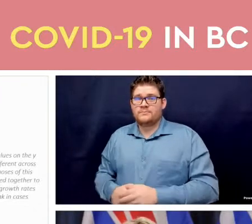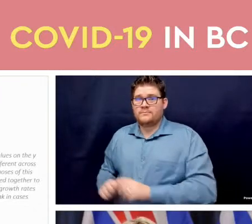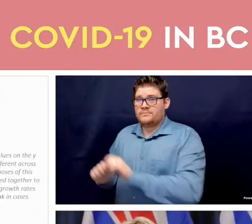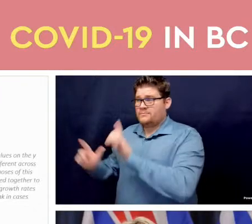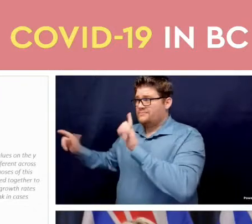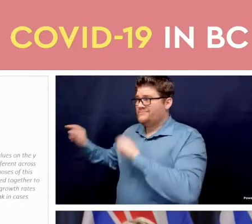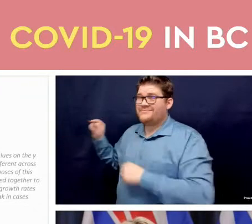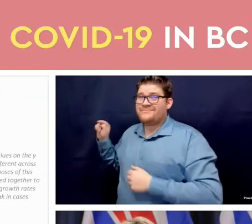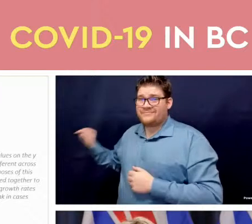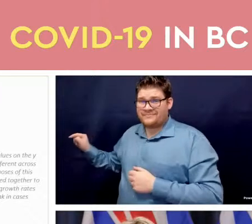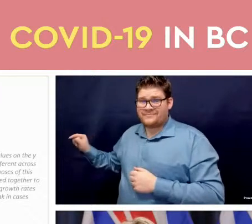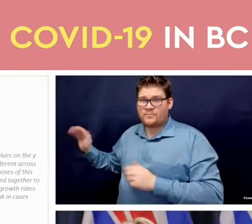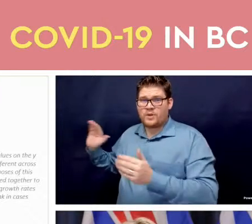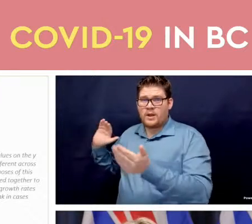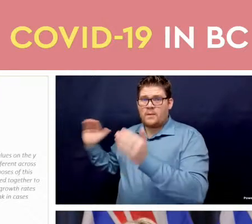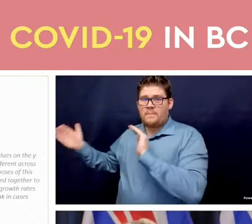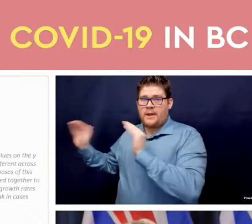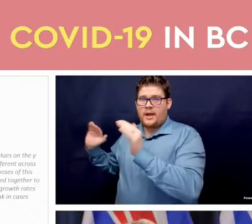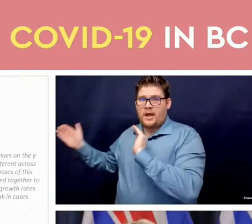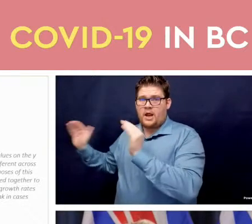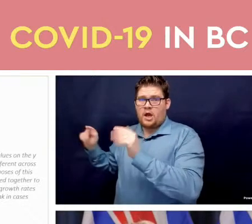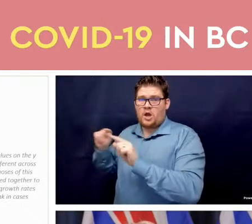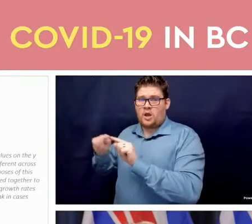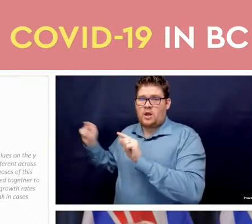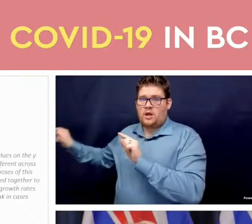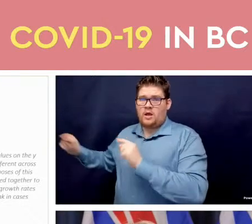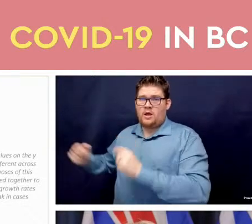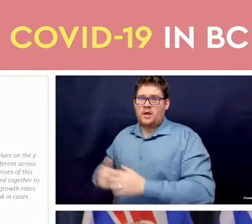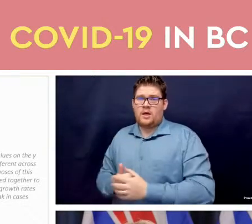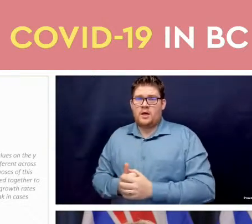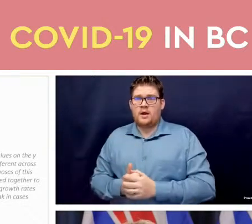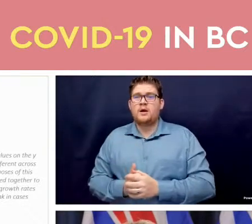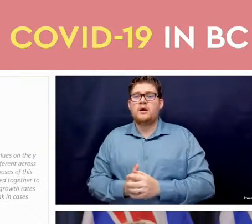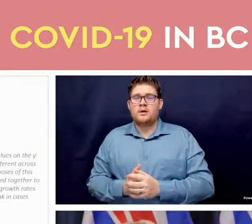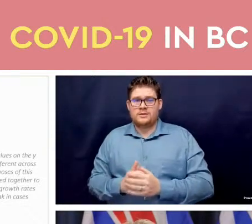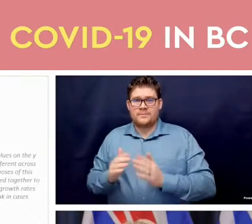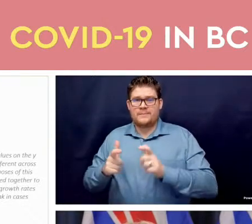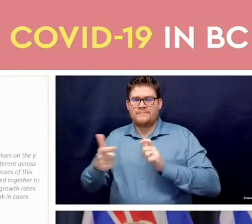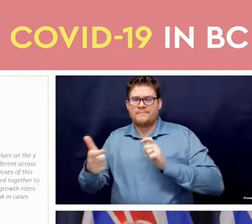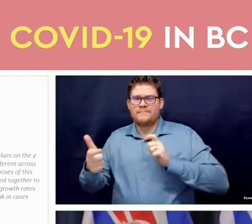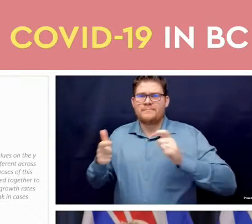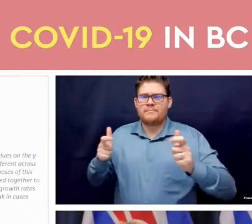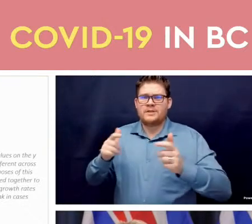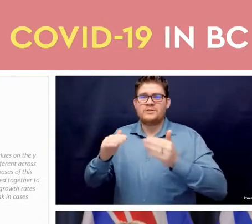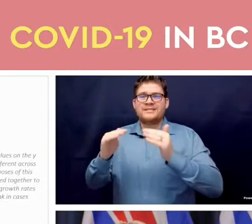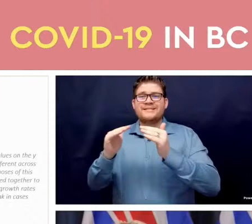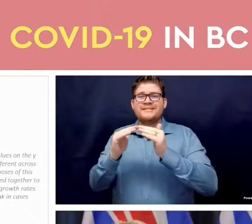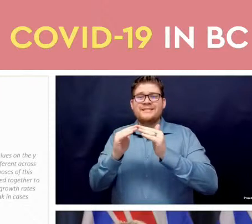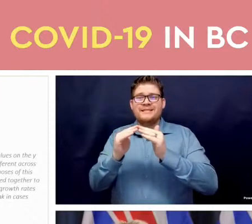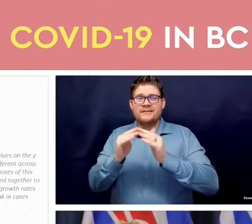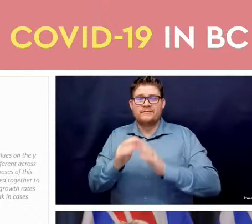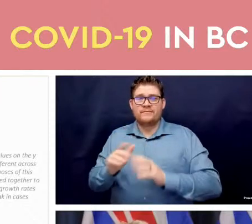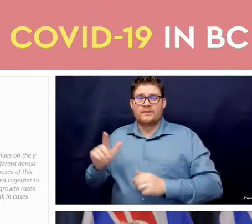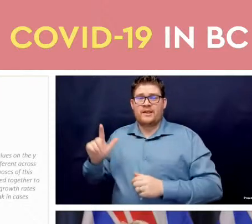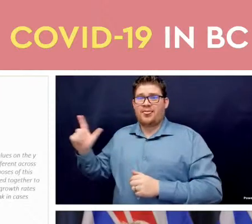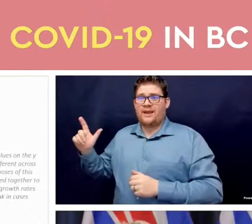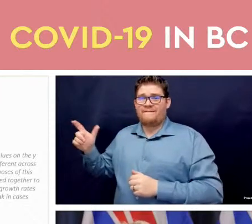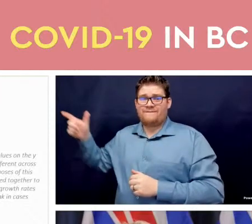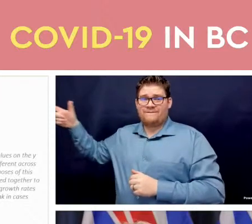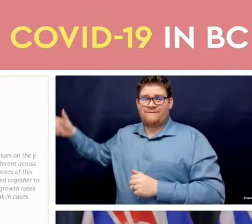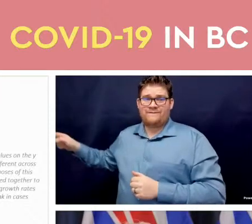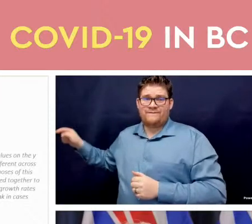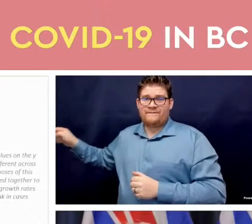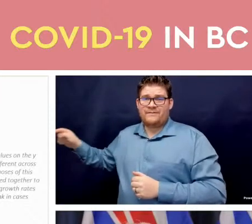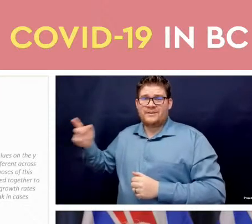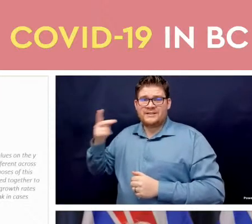are good representations of this, the movement of Omicron over time. And we can see that our